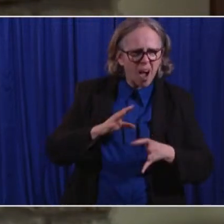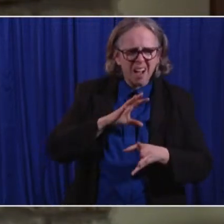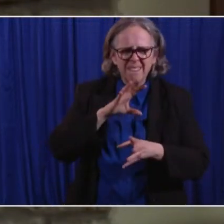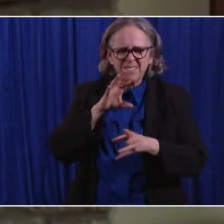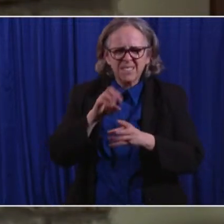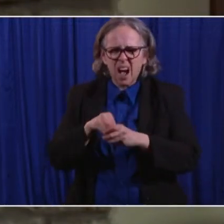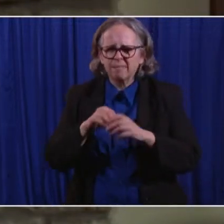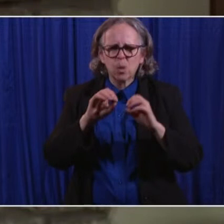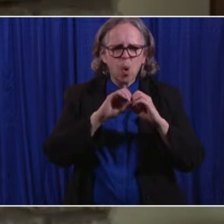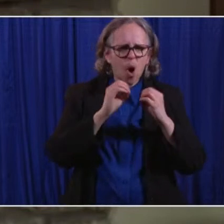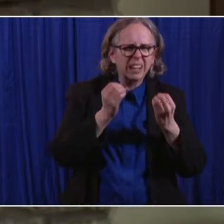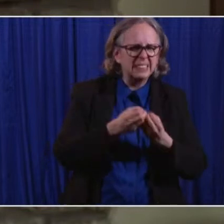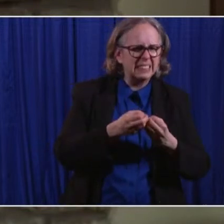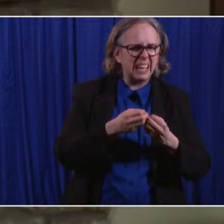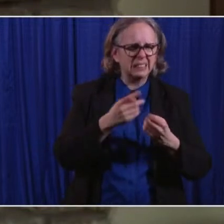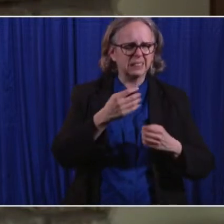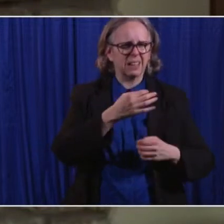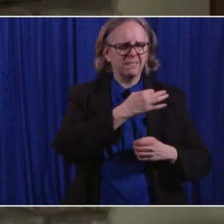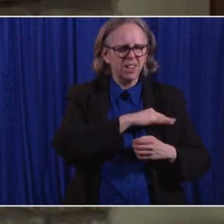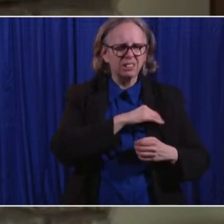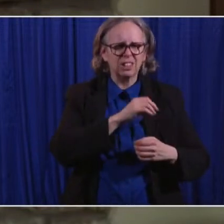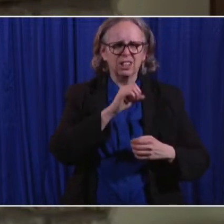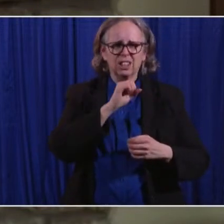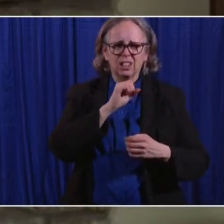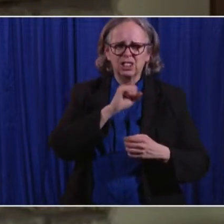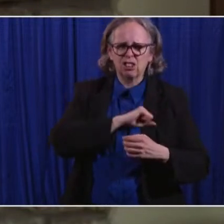this hazing is going on